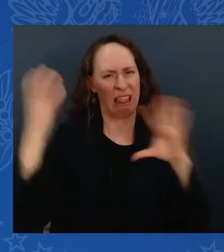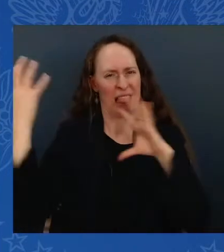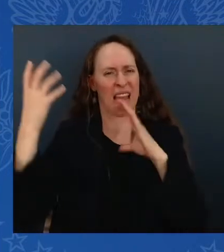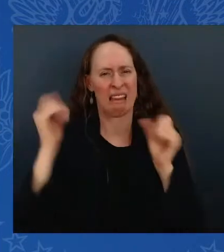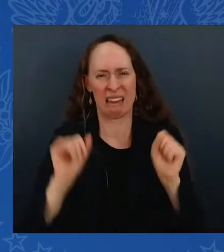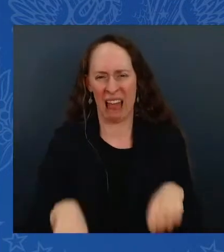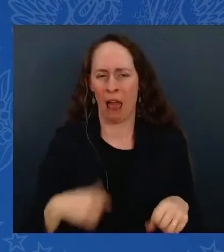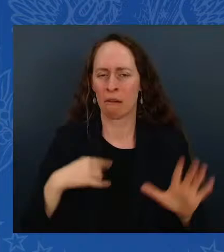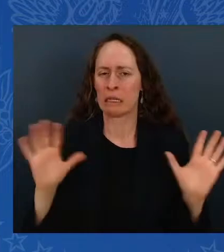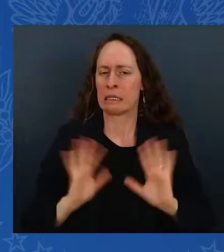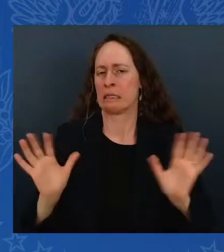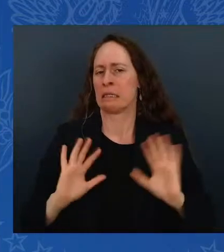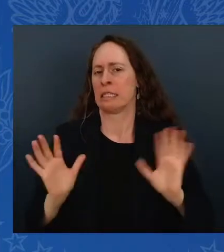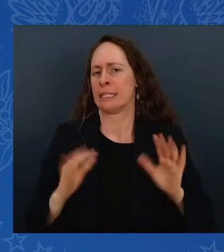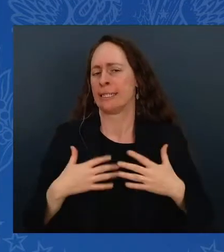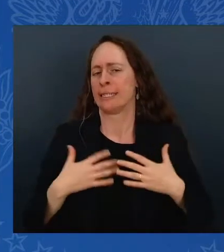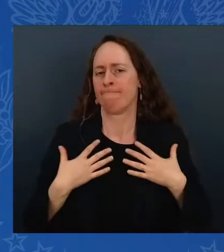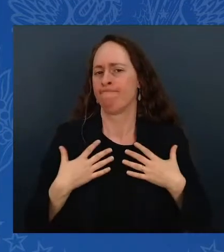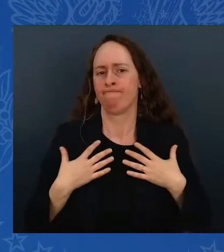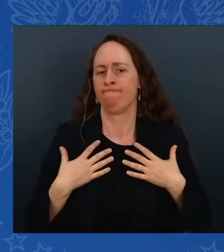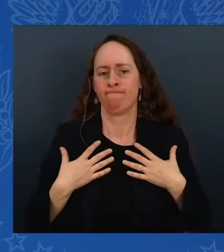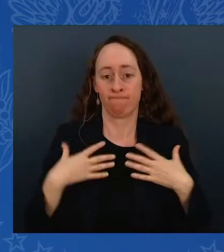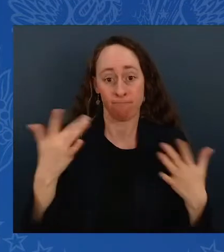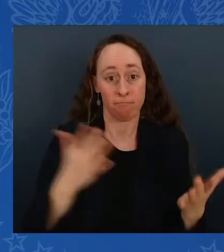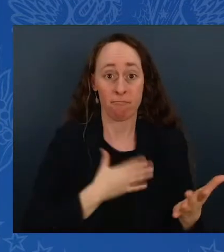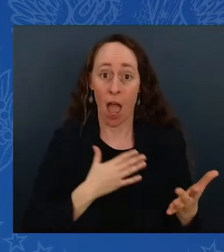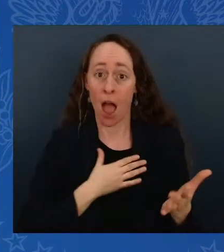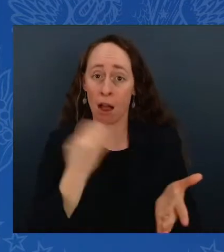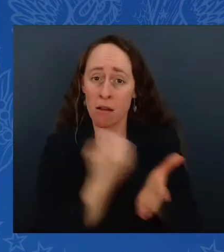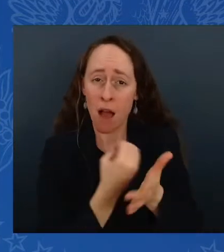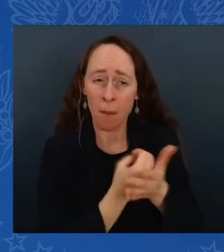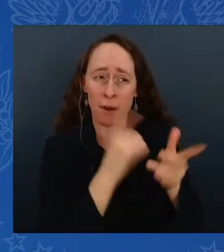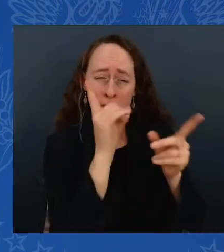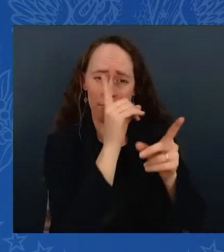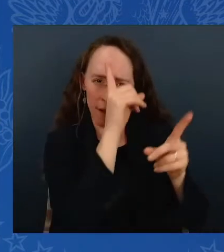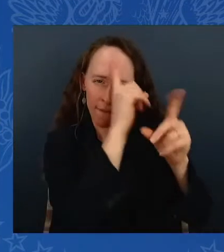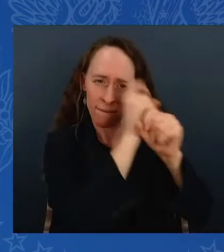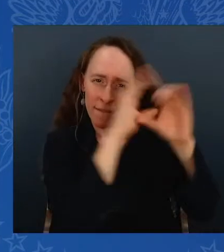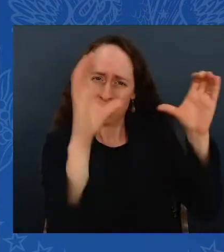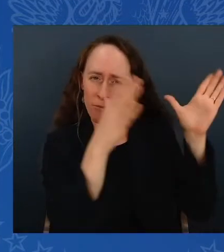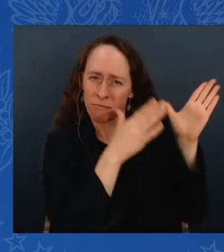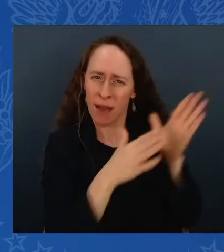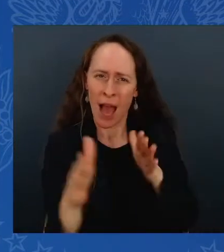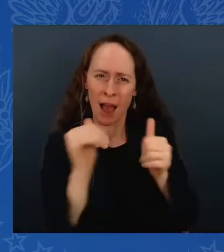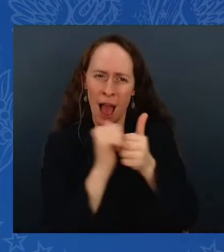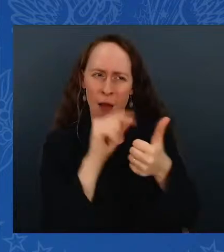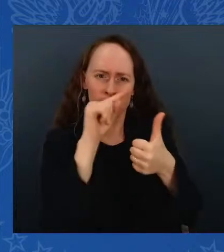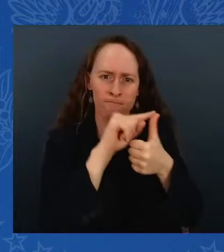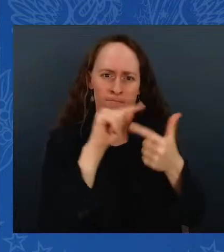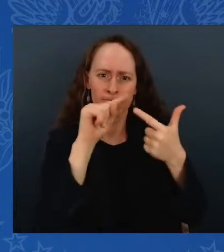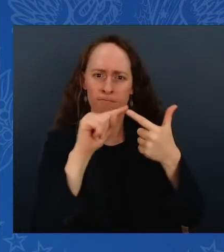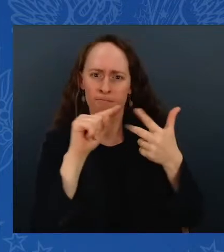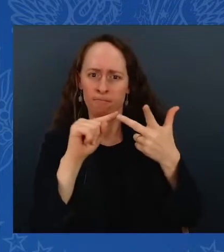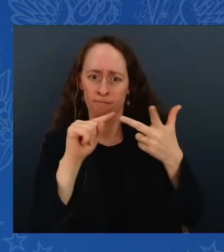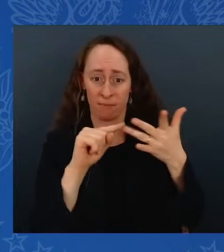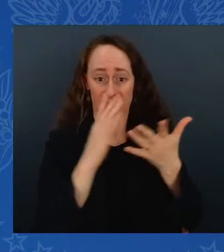long-held conventional view among economists, many economists, that we had to lower our ambitions to bring inflation down. After